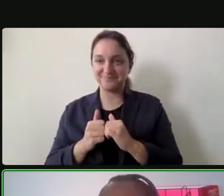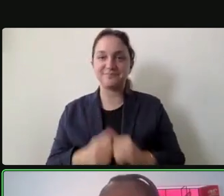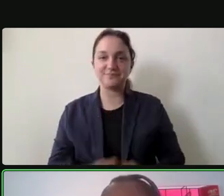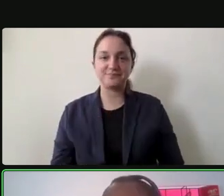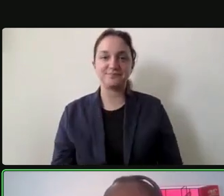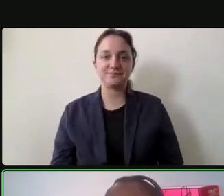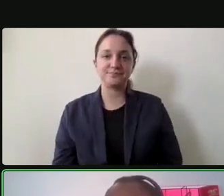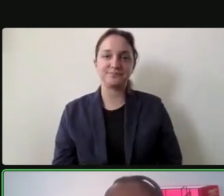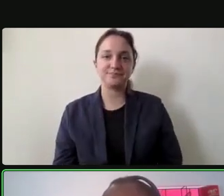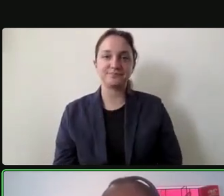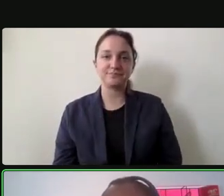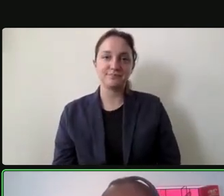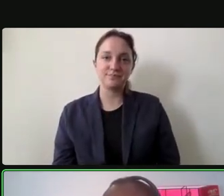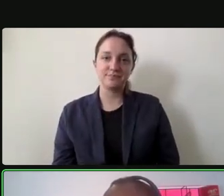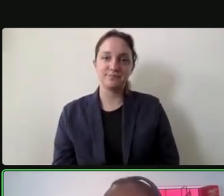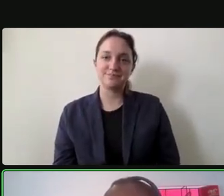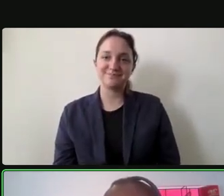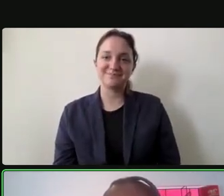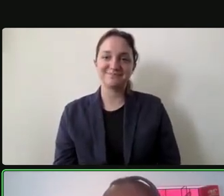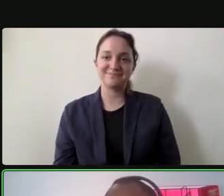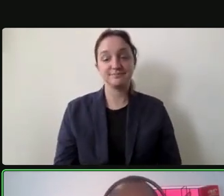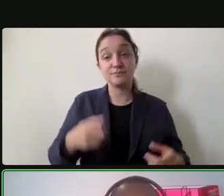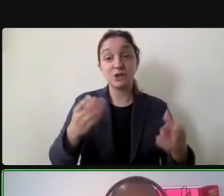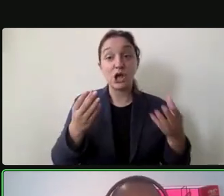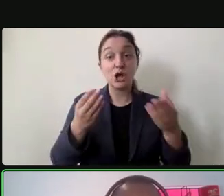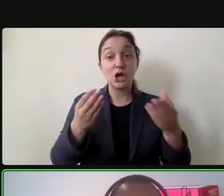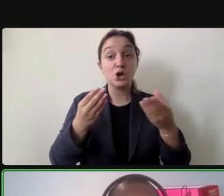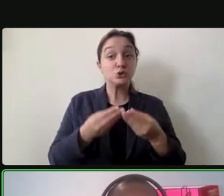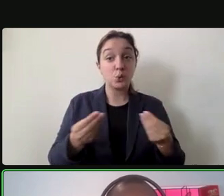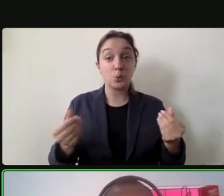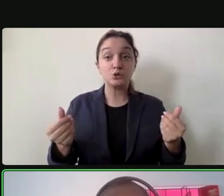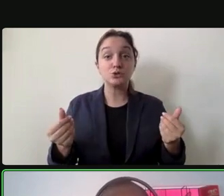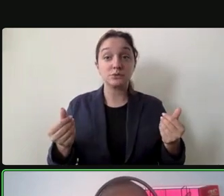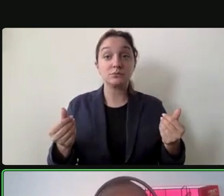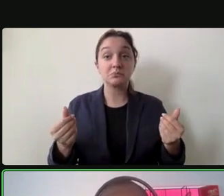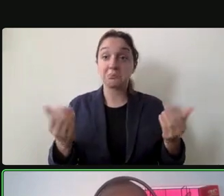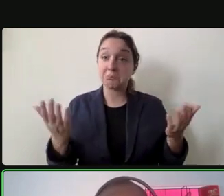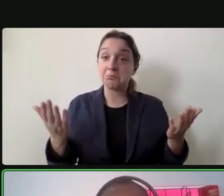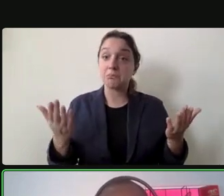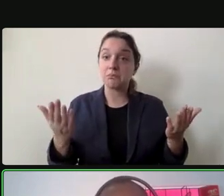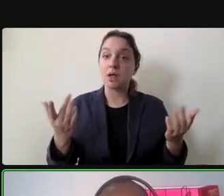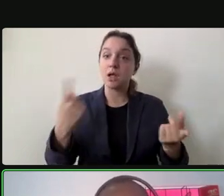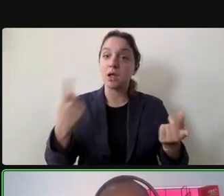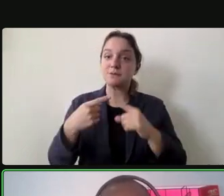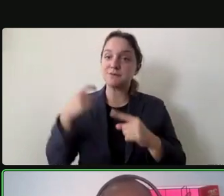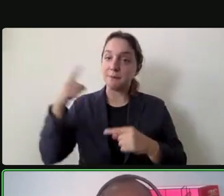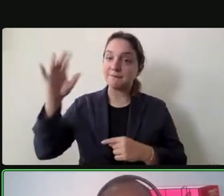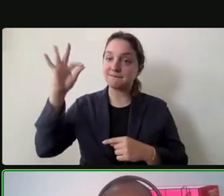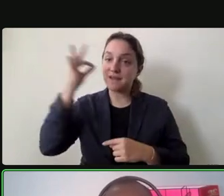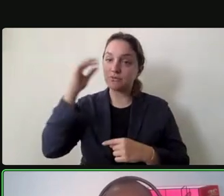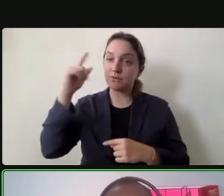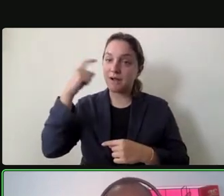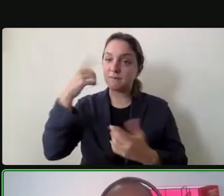So the solution is in part what we've learned from you all at the federal government. Next slide.